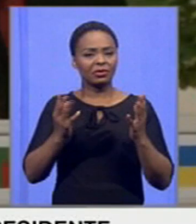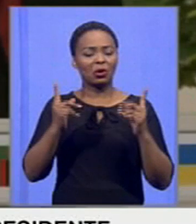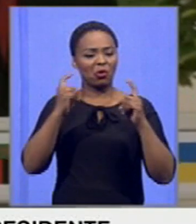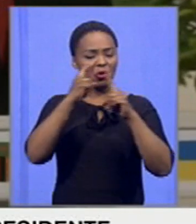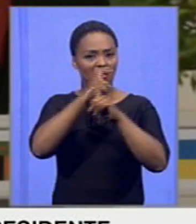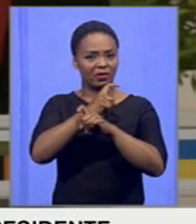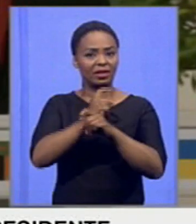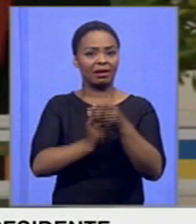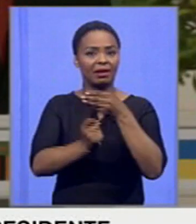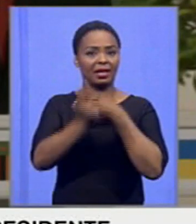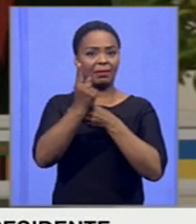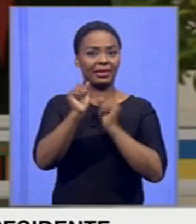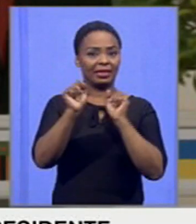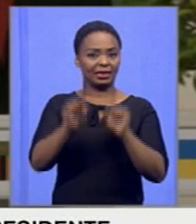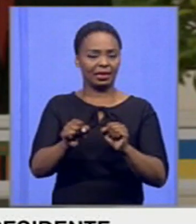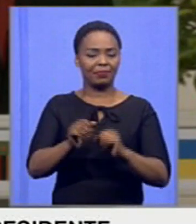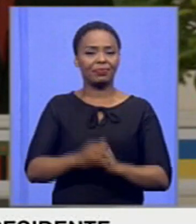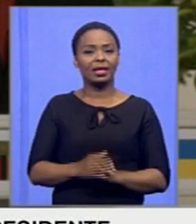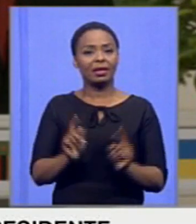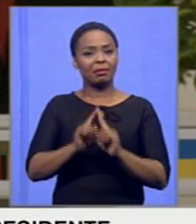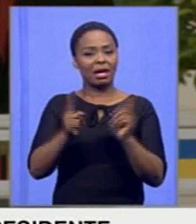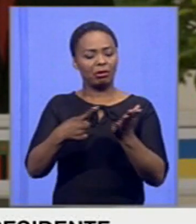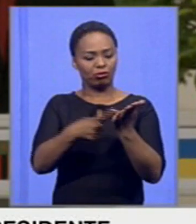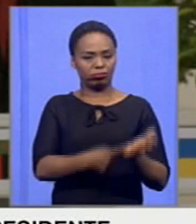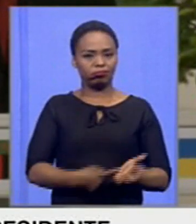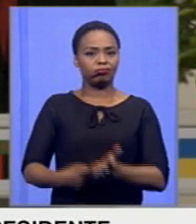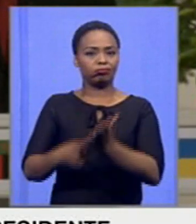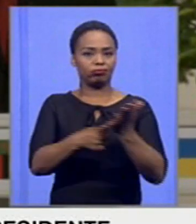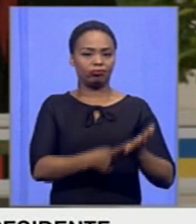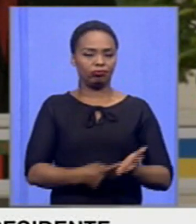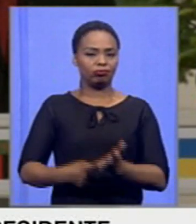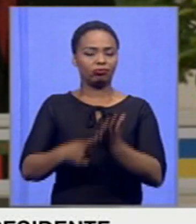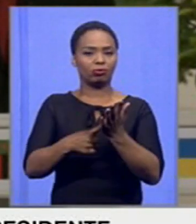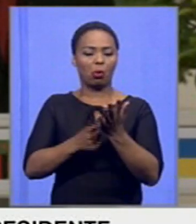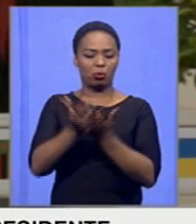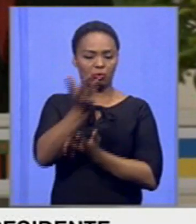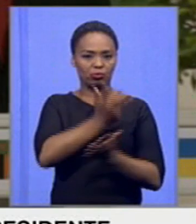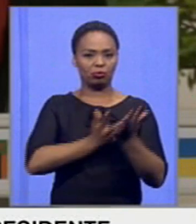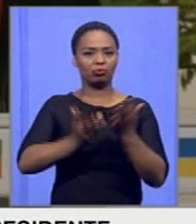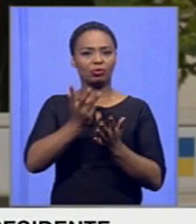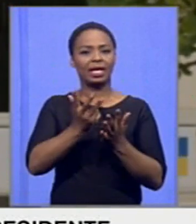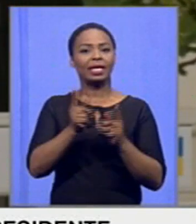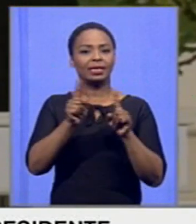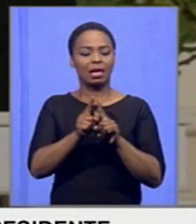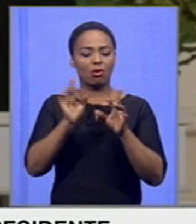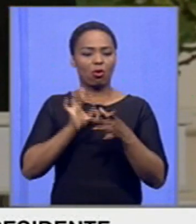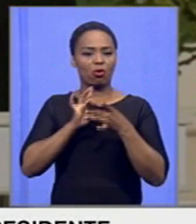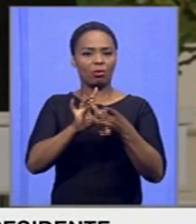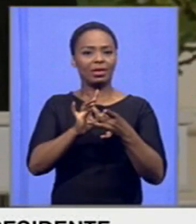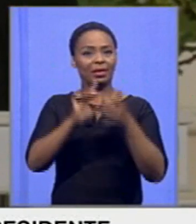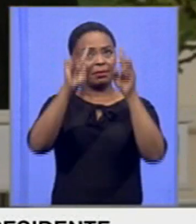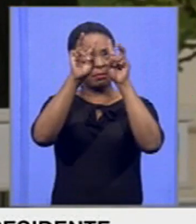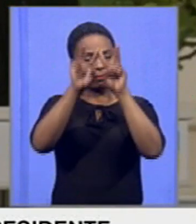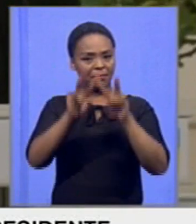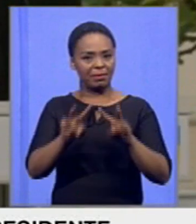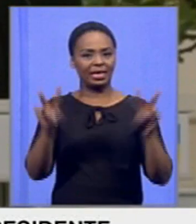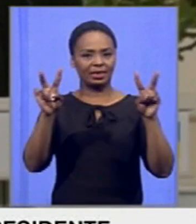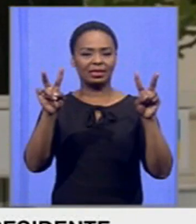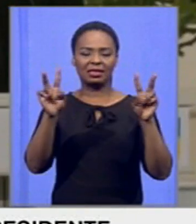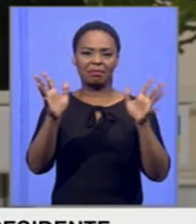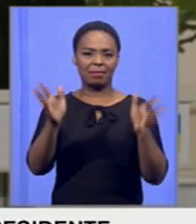conflict, there should be de-escalation, and there should be commitment to peace, and we